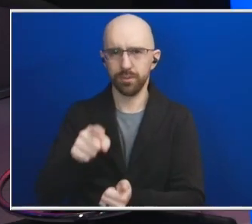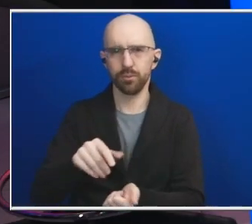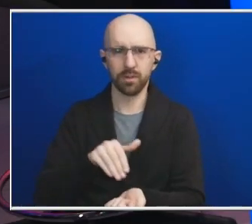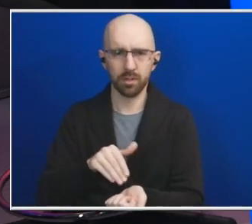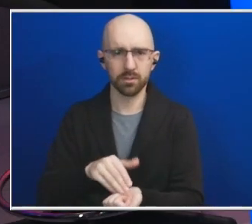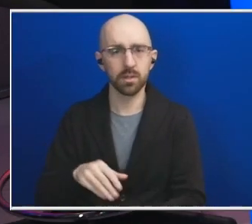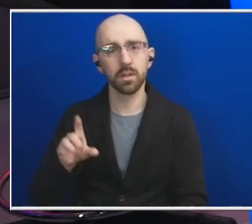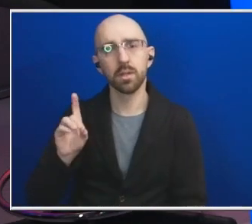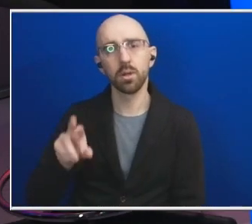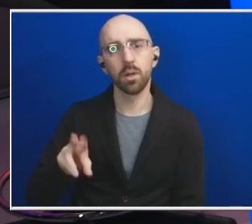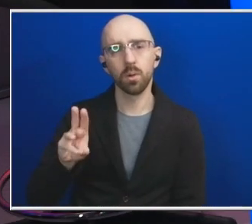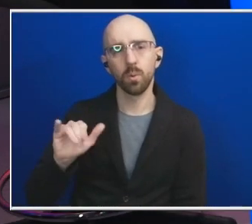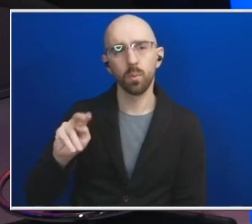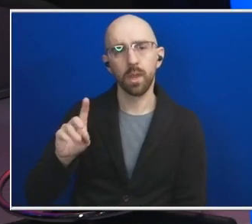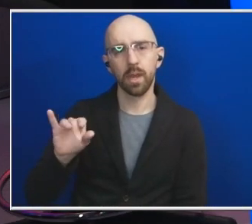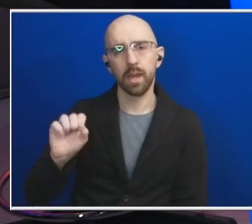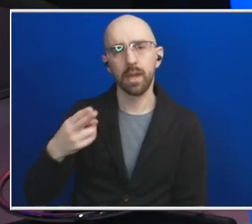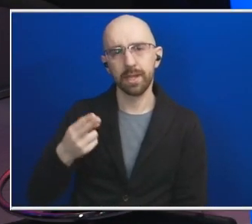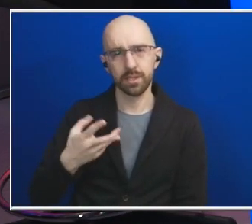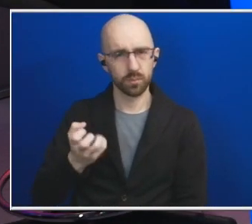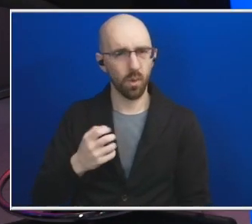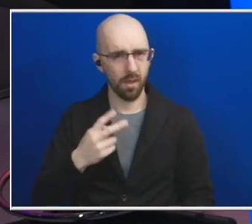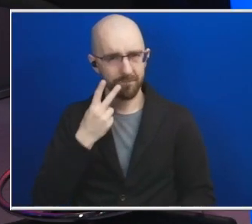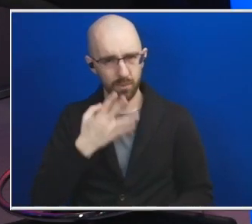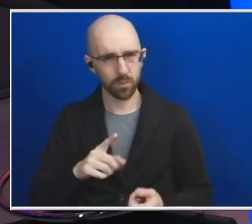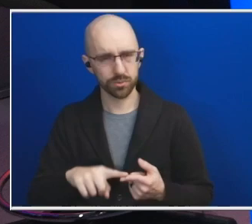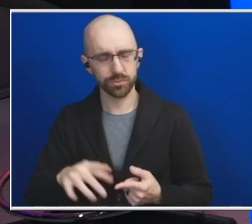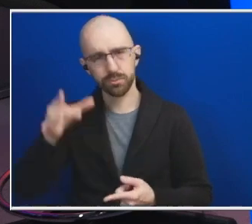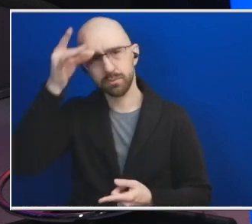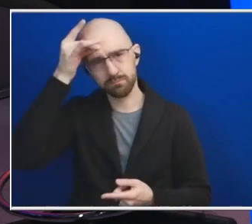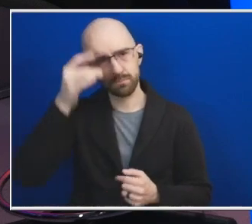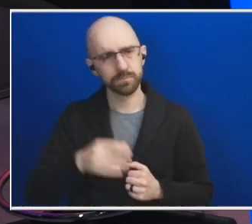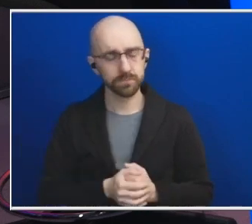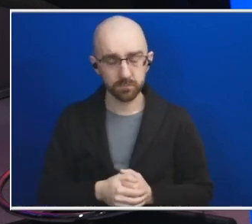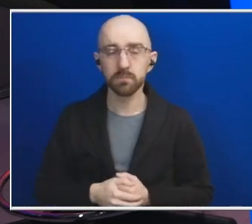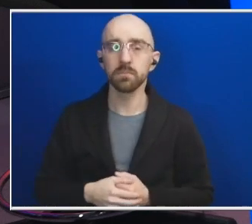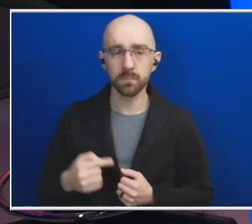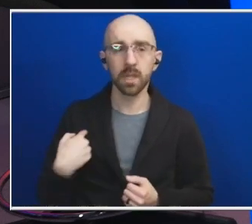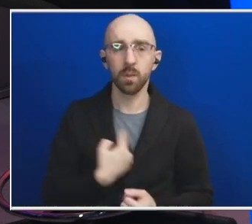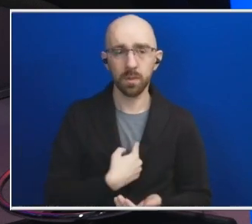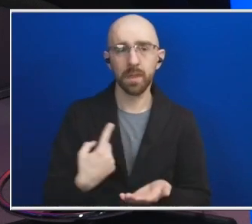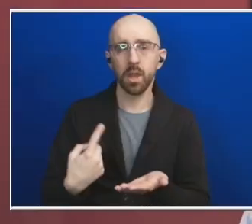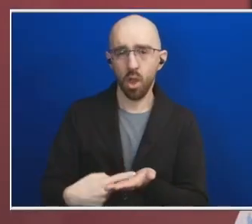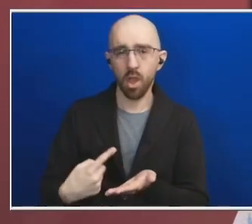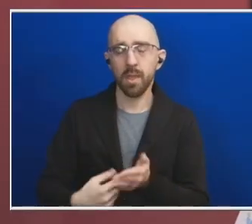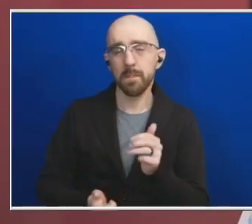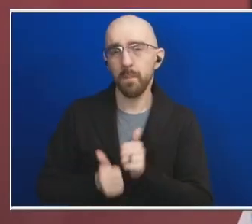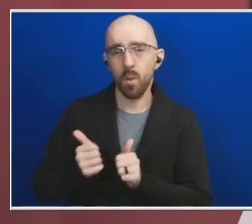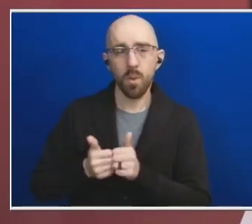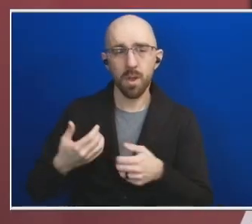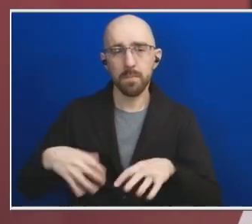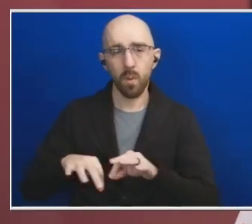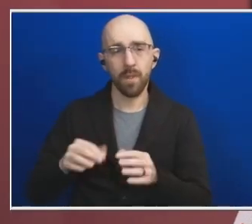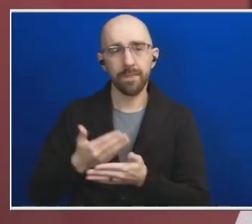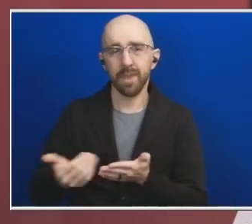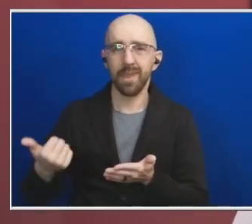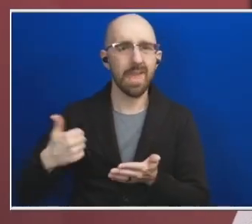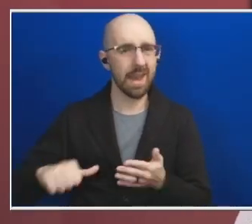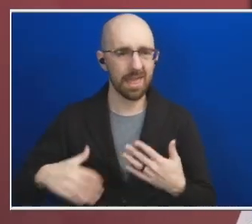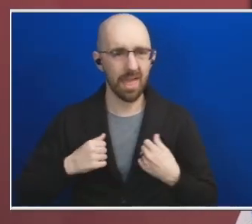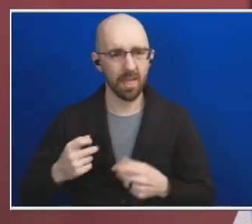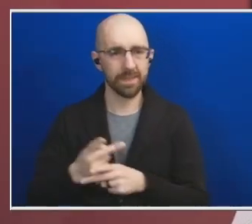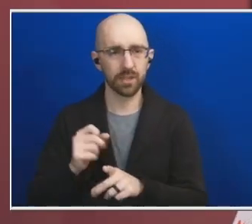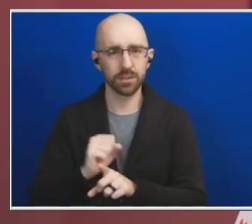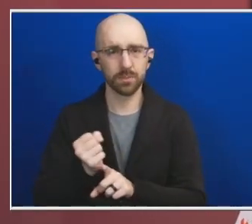you would want our viewers to take away? Yeah, I think, as we've been kind of talking, the most important thing I think in any healthcare situation is to know your body, take care